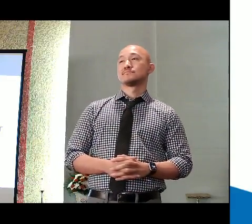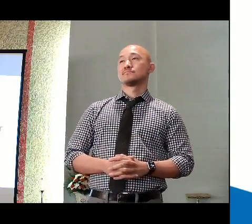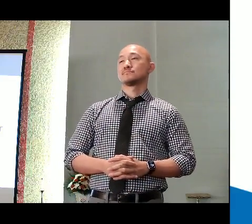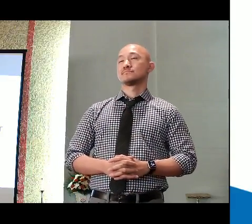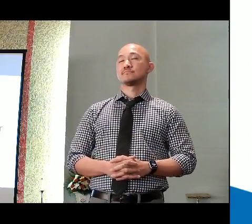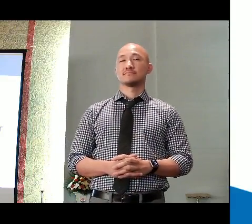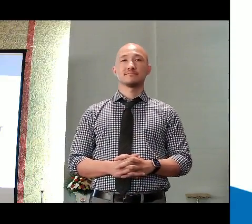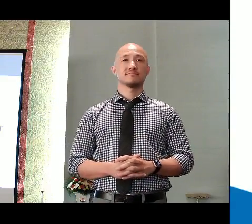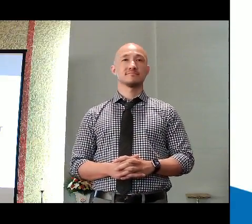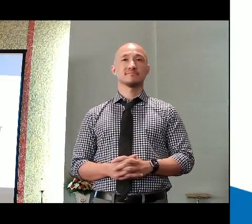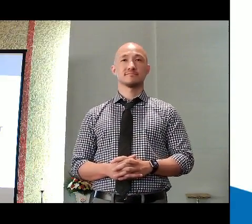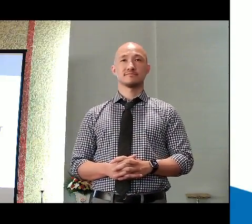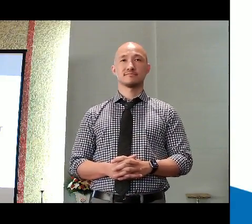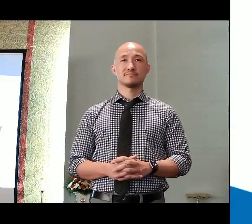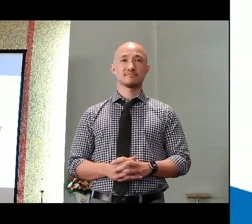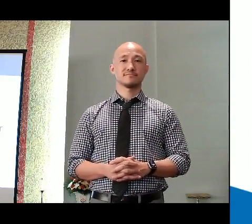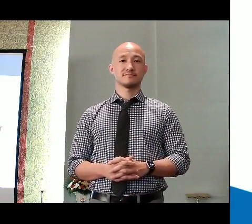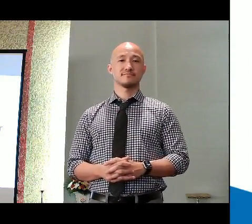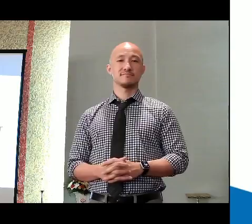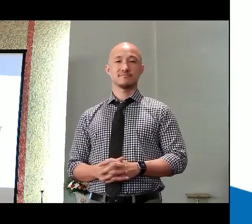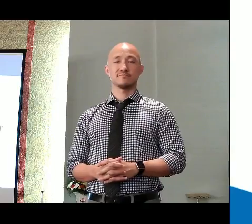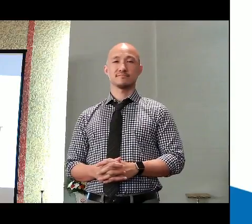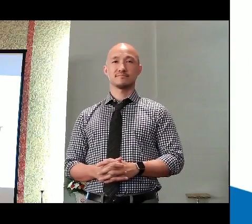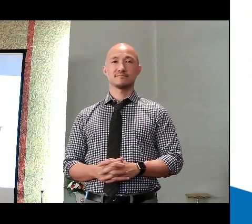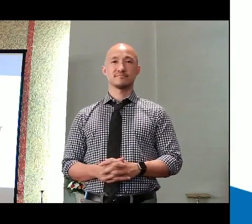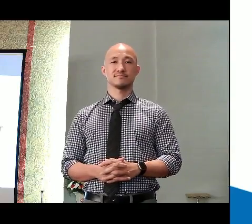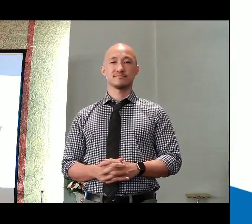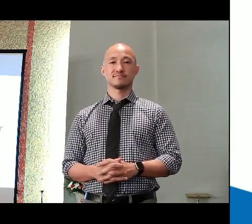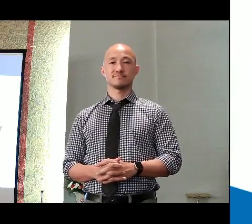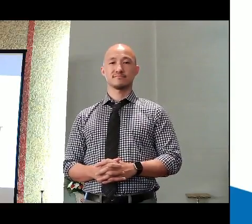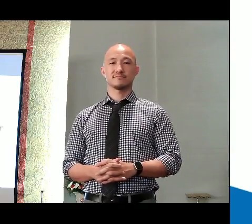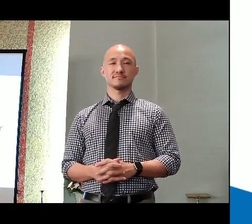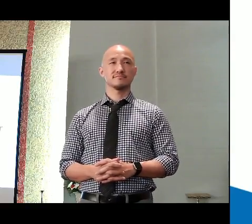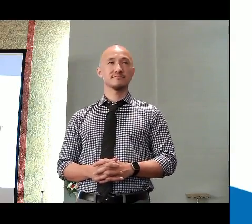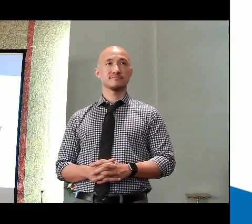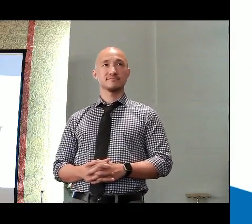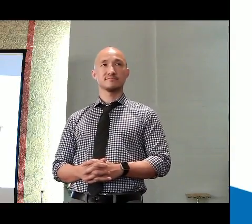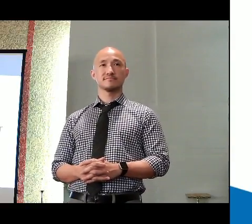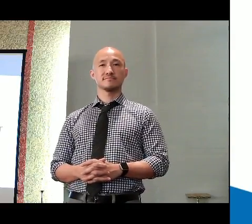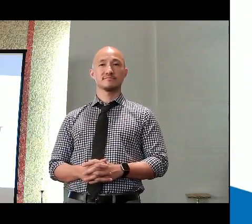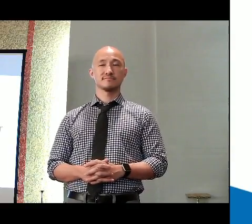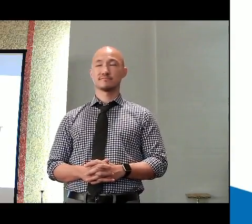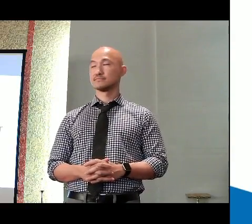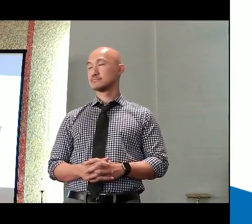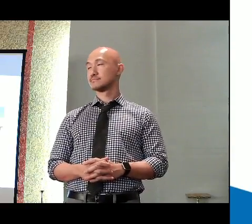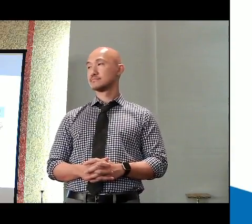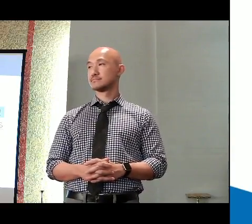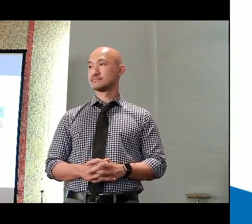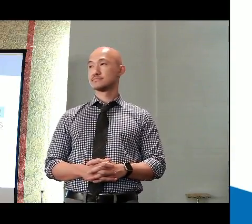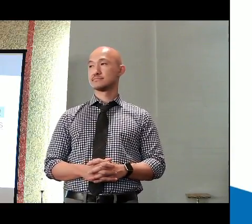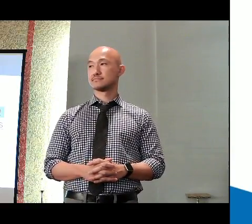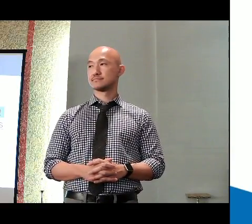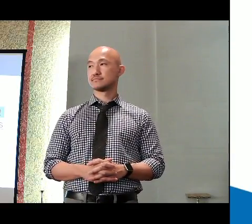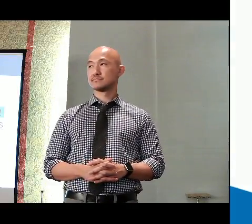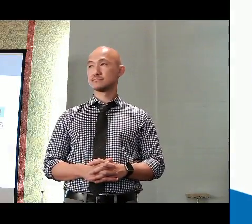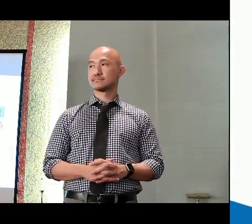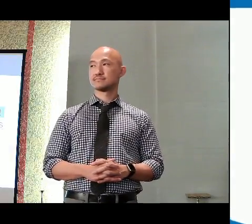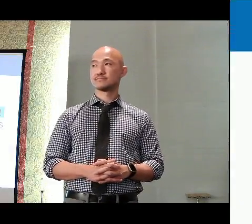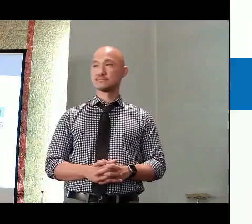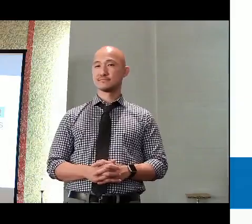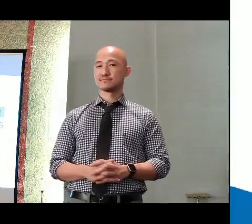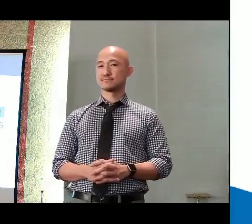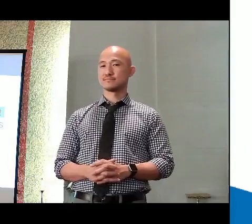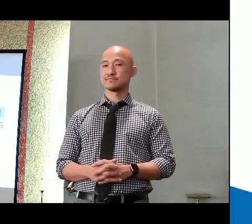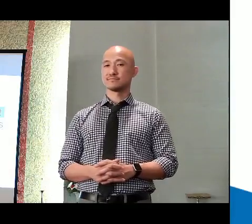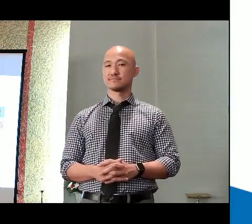certain way, the same way that he has entrusted children to are. That's why when you look at this passage a little closely,